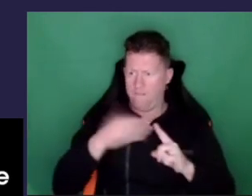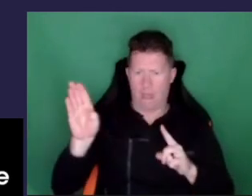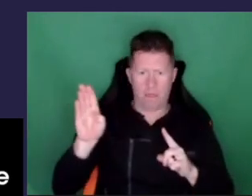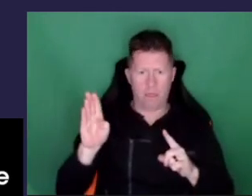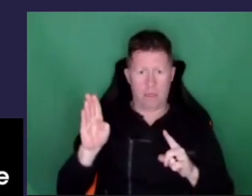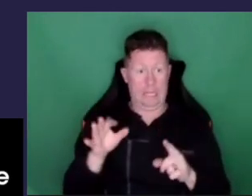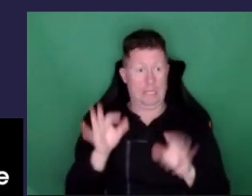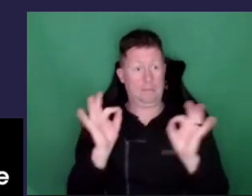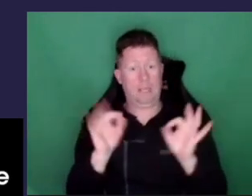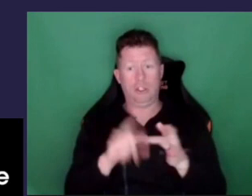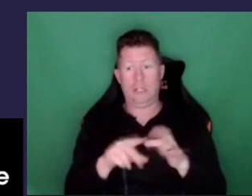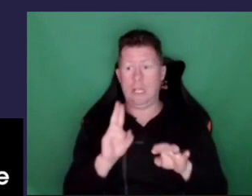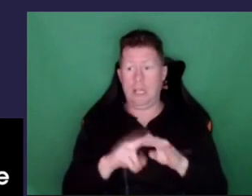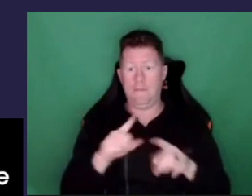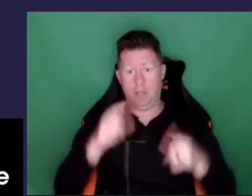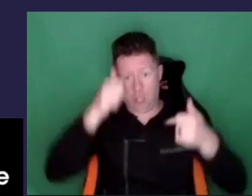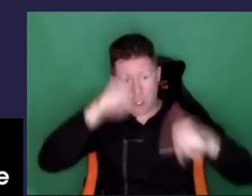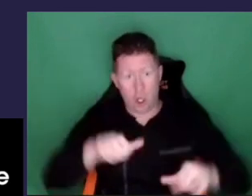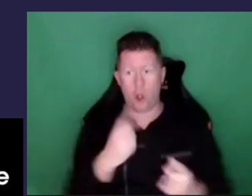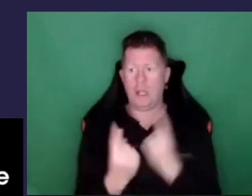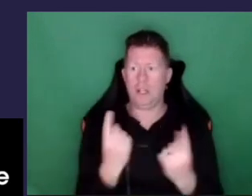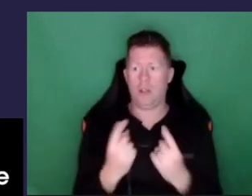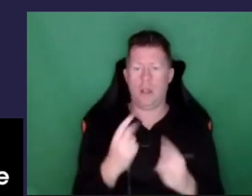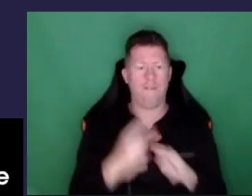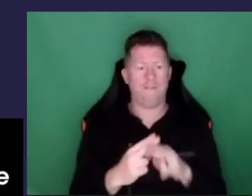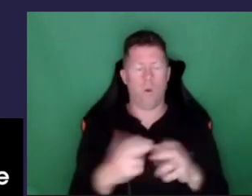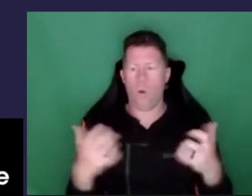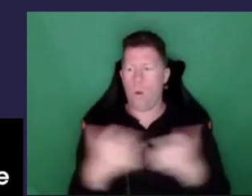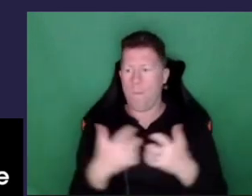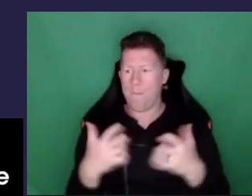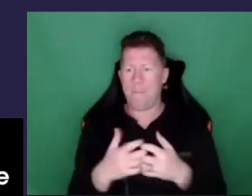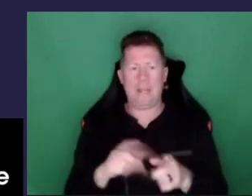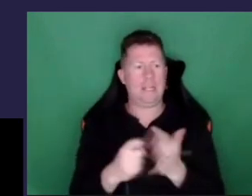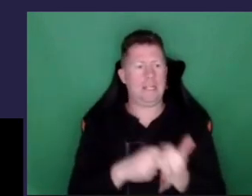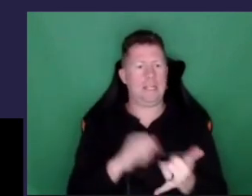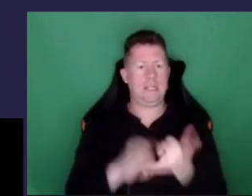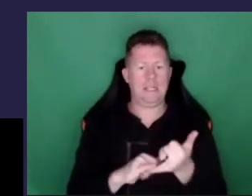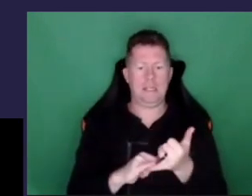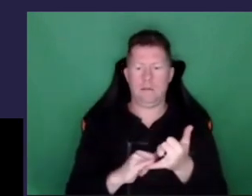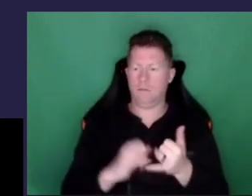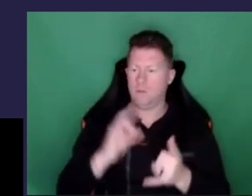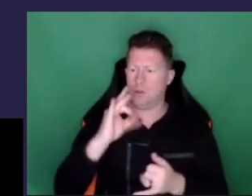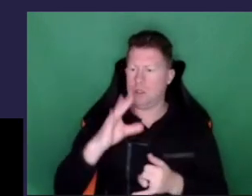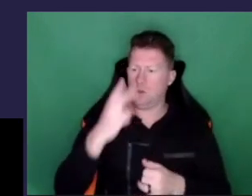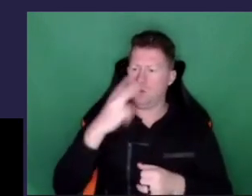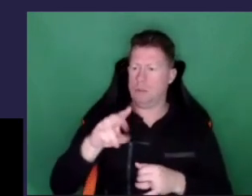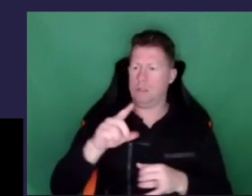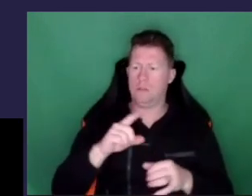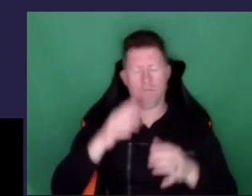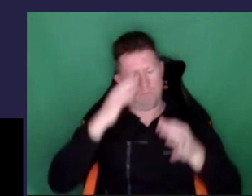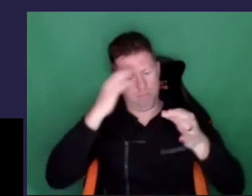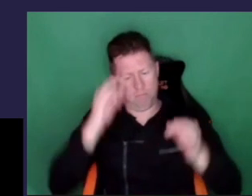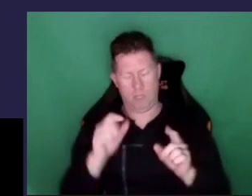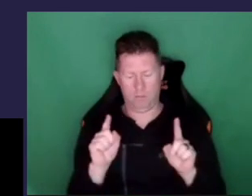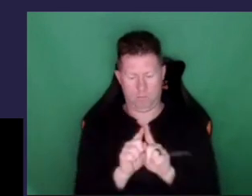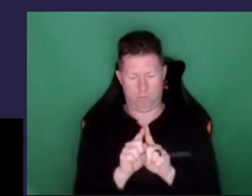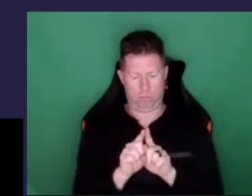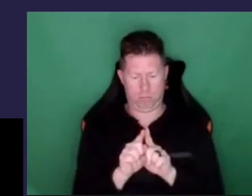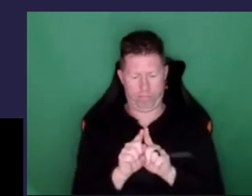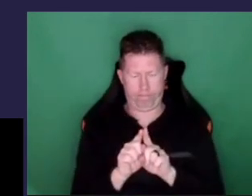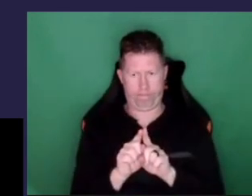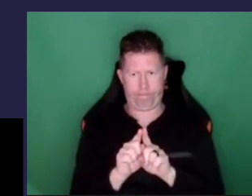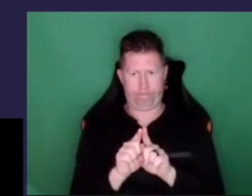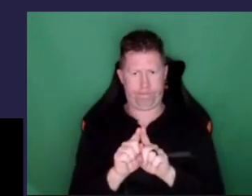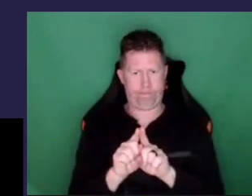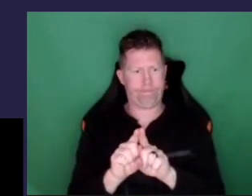if you have known each other for decades, not days, and have made a decision to stick together all the way through to the end, no